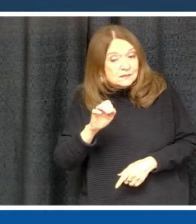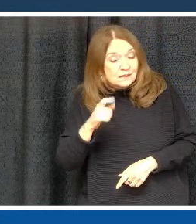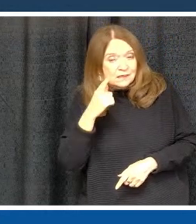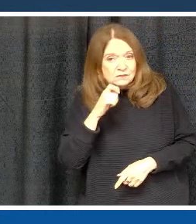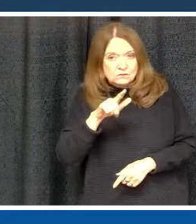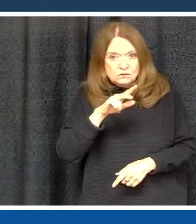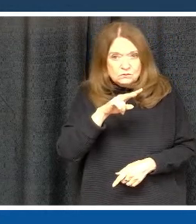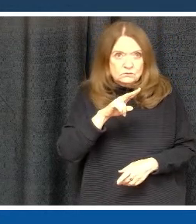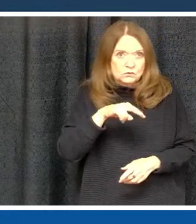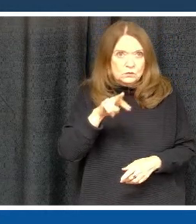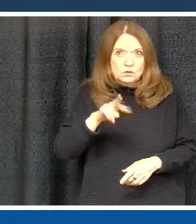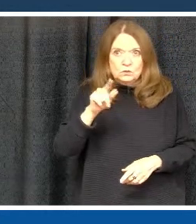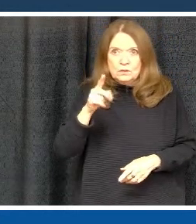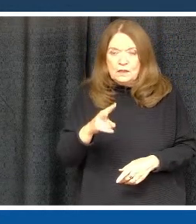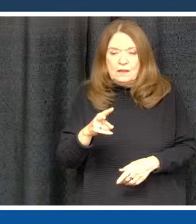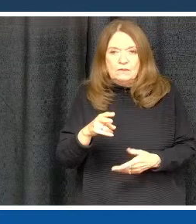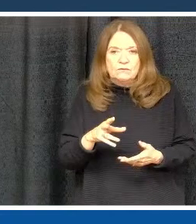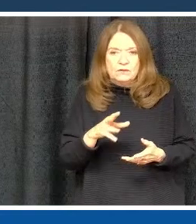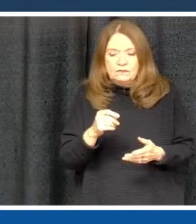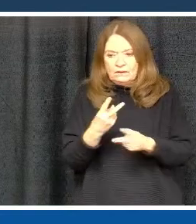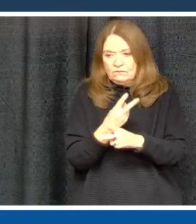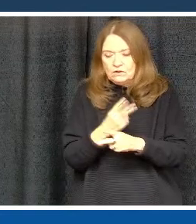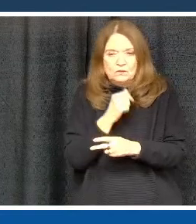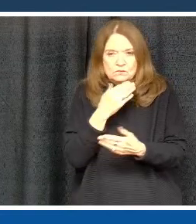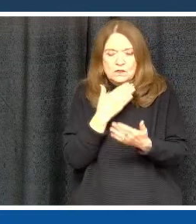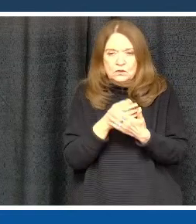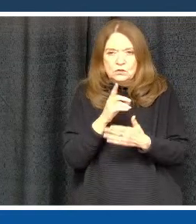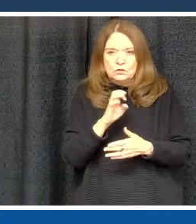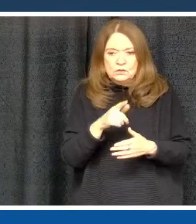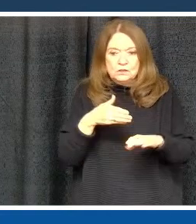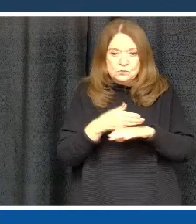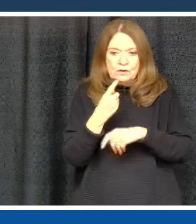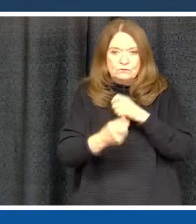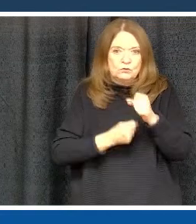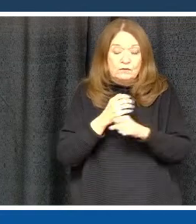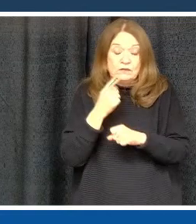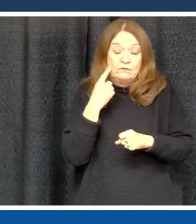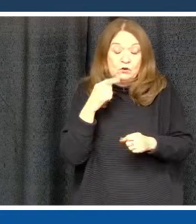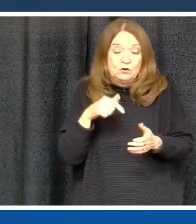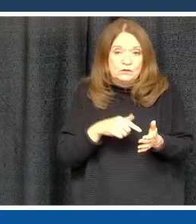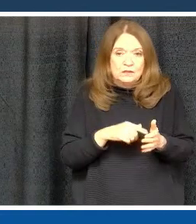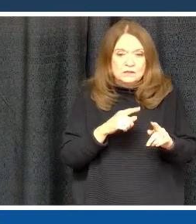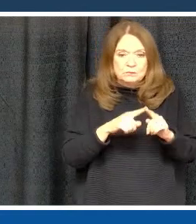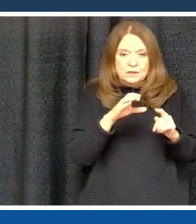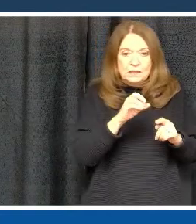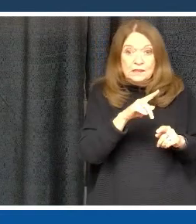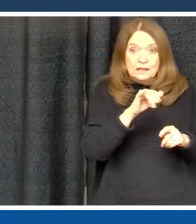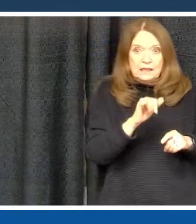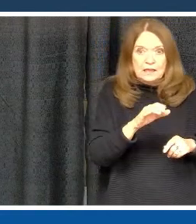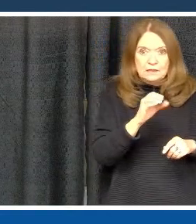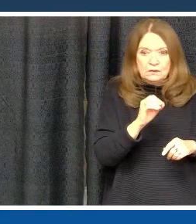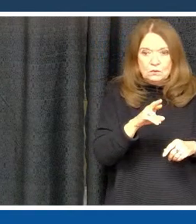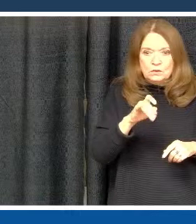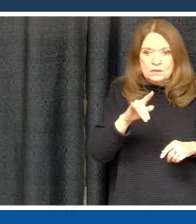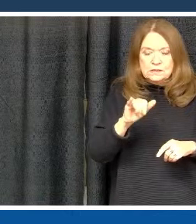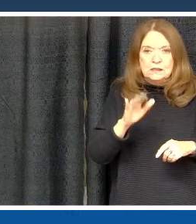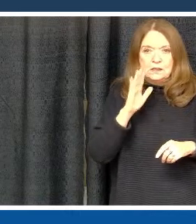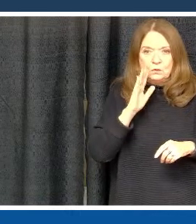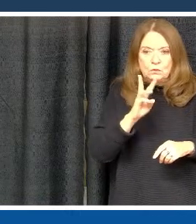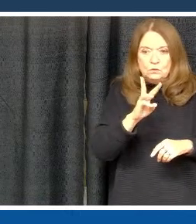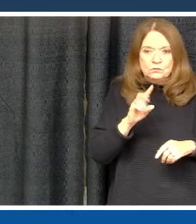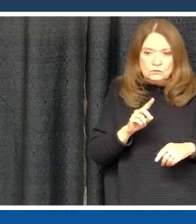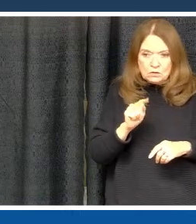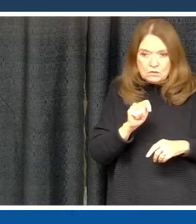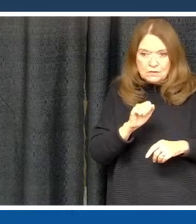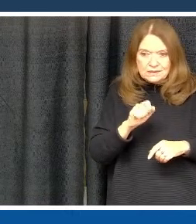at some point. And they figured out that it wasn't a good deal. So after a year, I've never heard this, that a county or a city will draw back a tax. They had to do